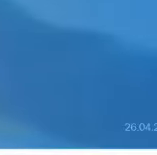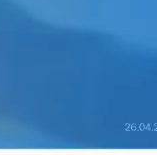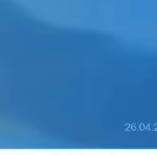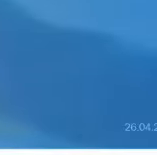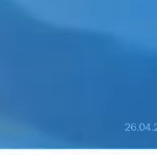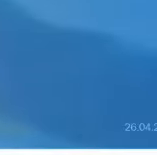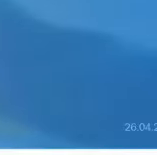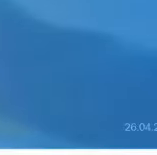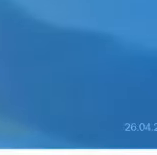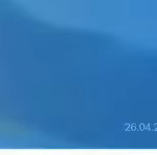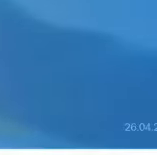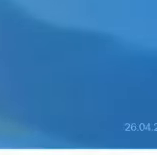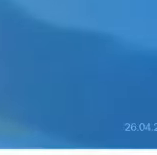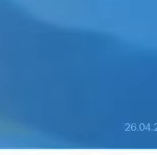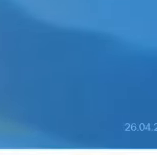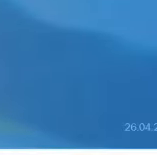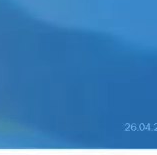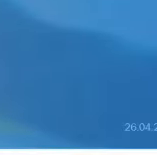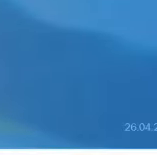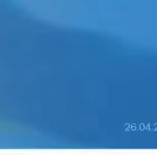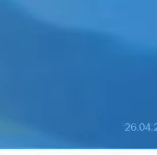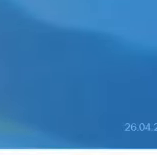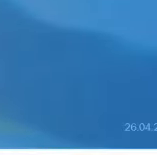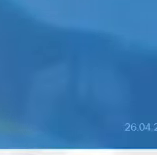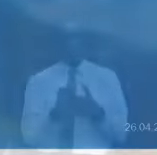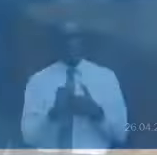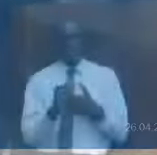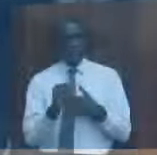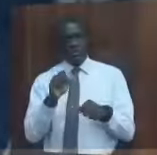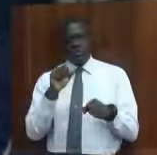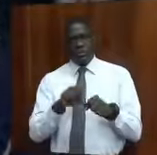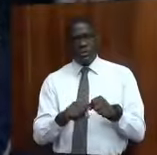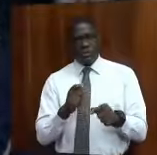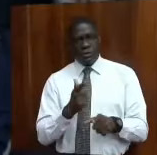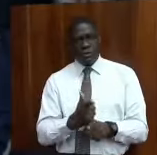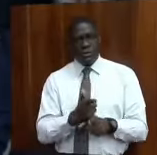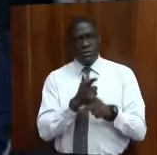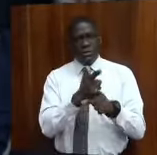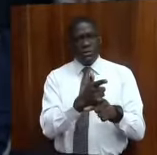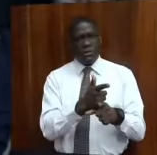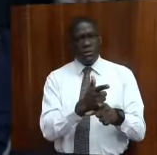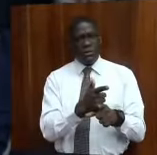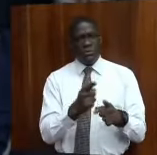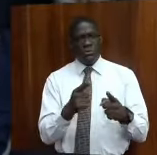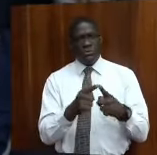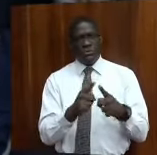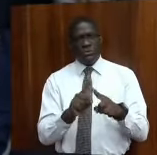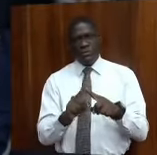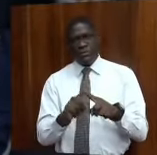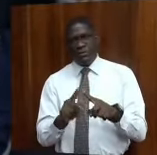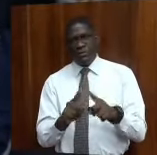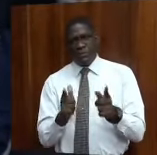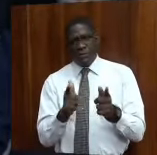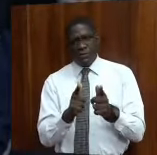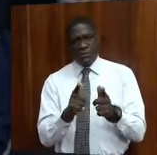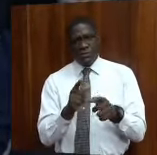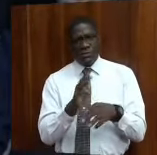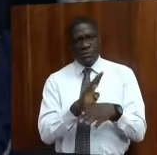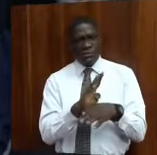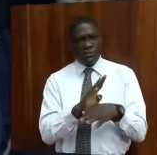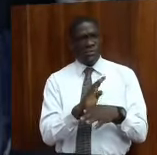will also be expected to reposition itself and internal processing to become more